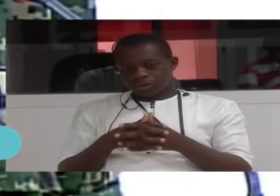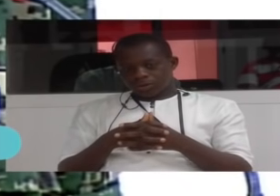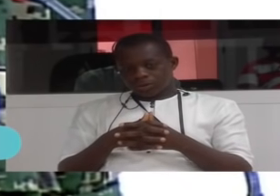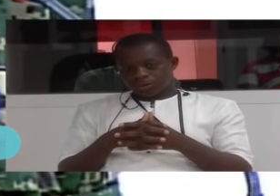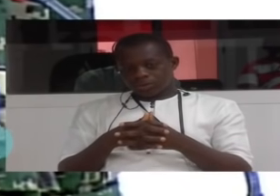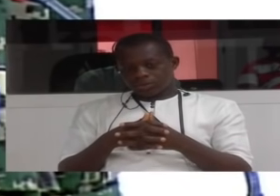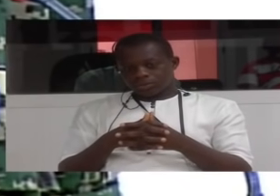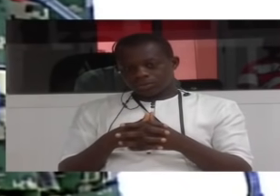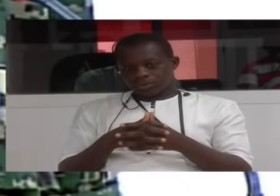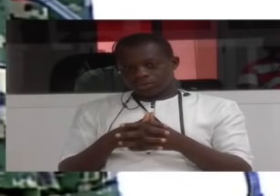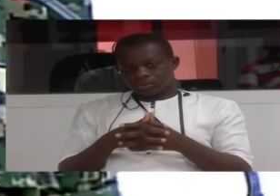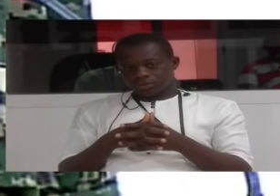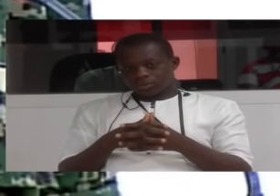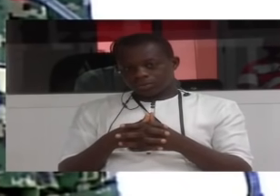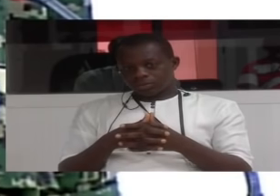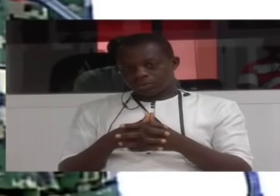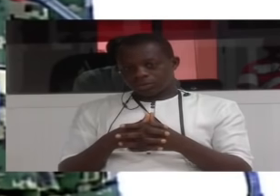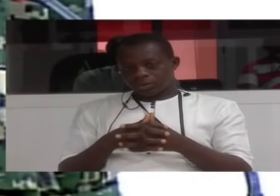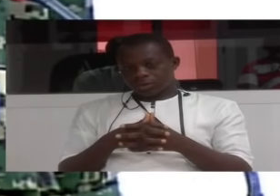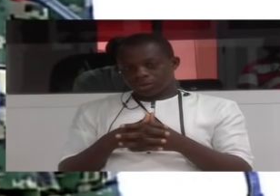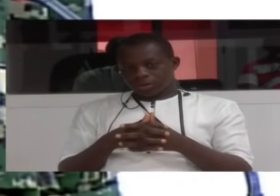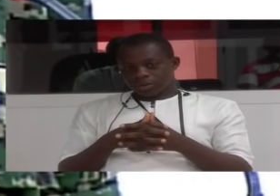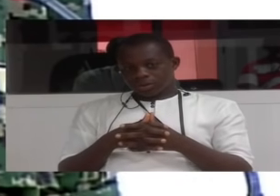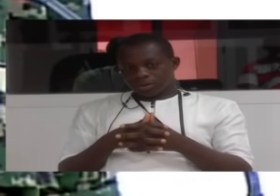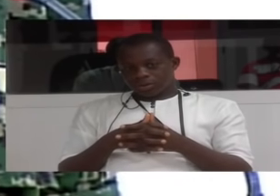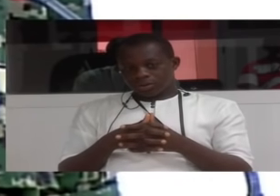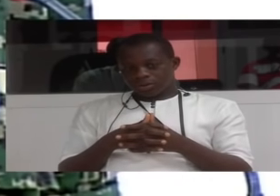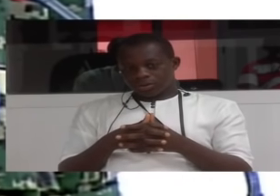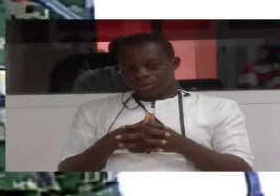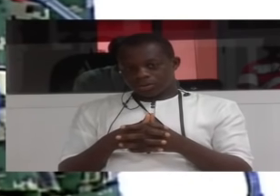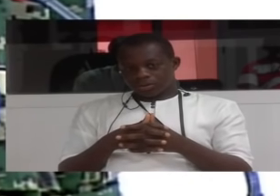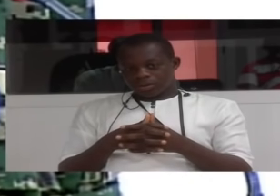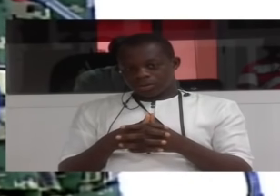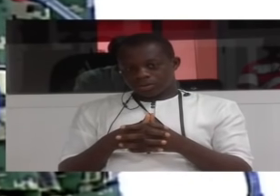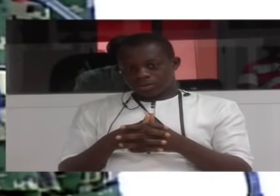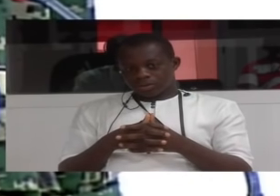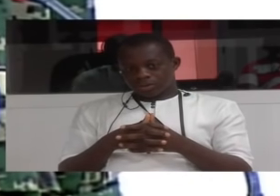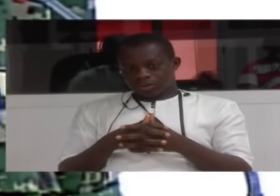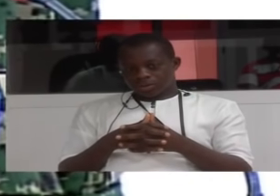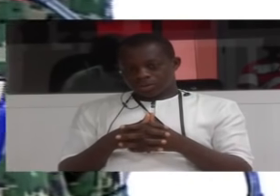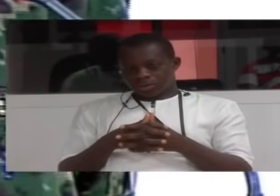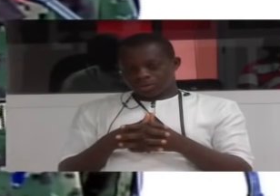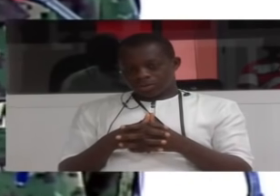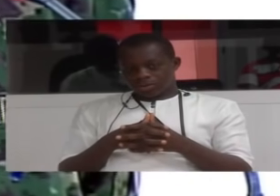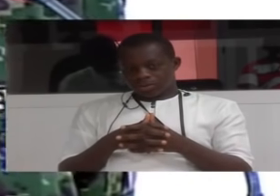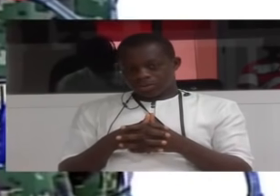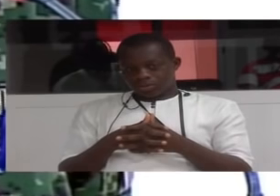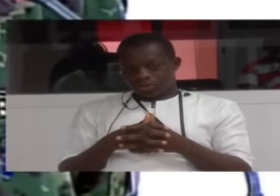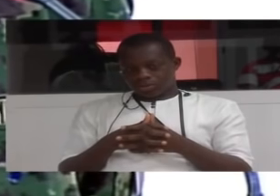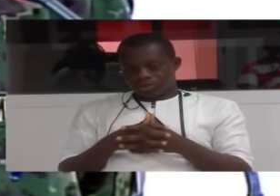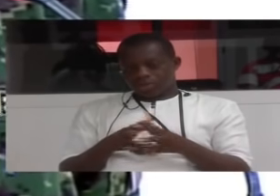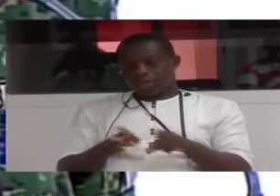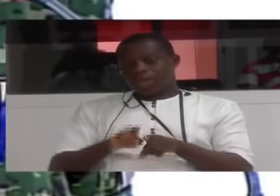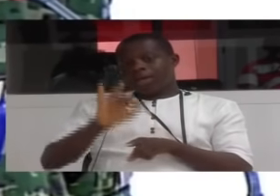Bangen passé fofu rek ci ngeen fadda ki ni Ndour Cham wala ci ngeen ko reey ndax lu lolu